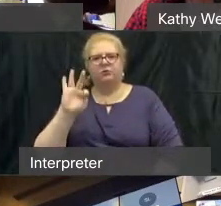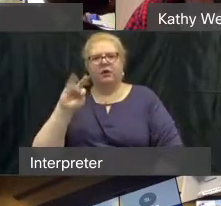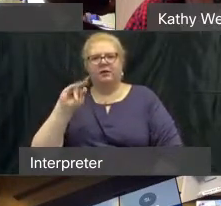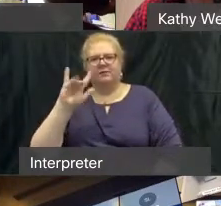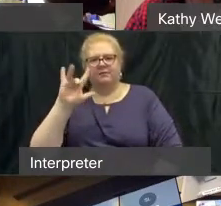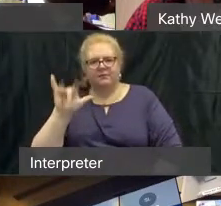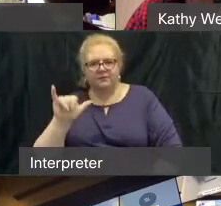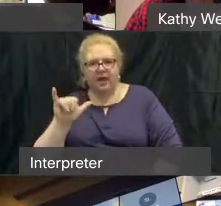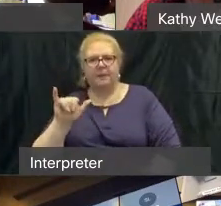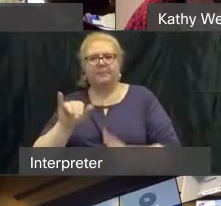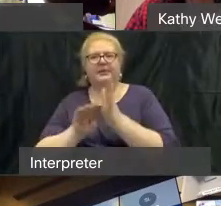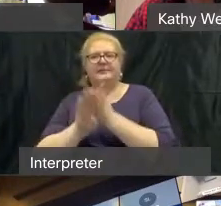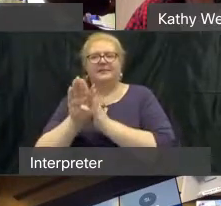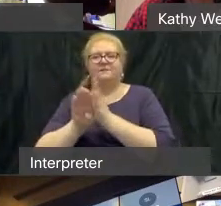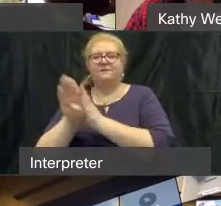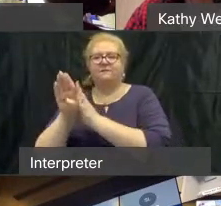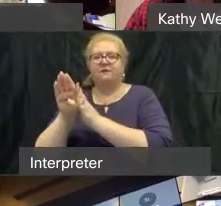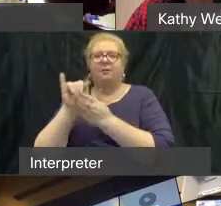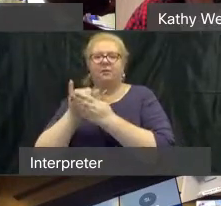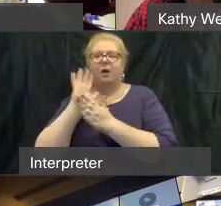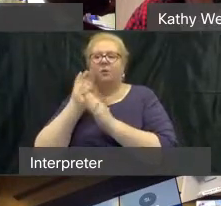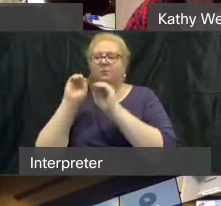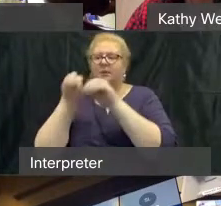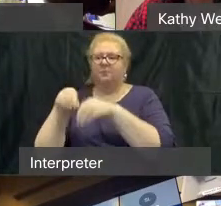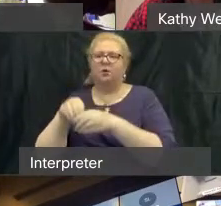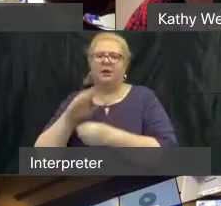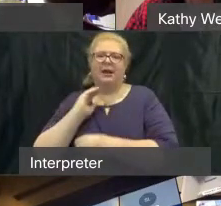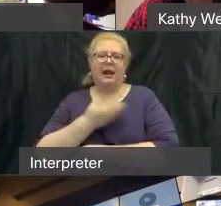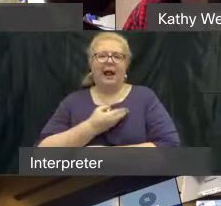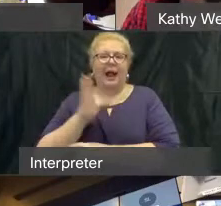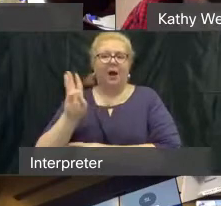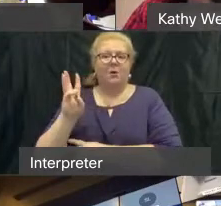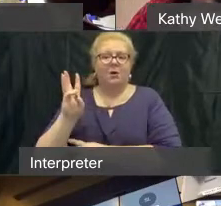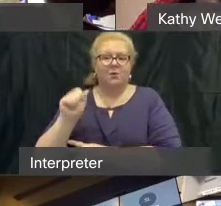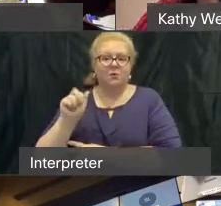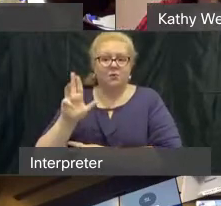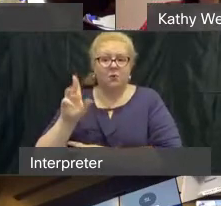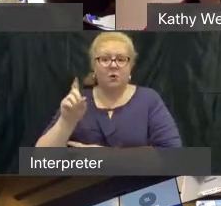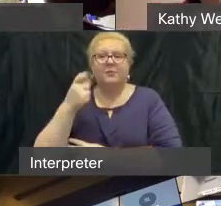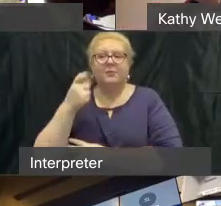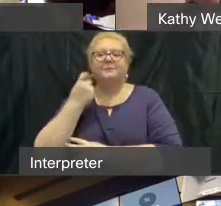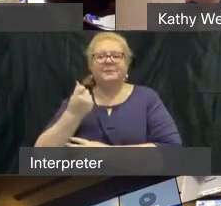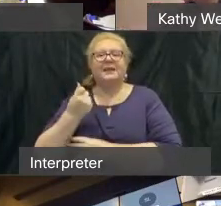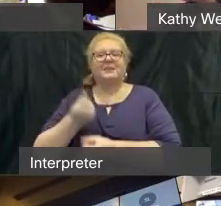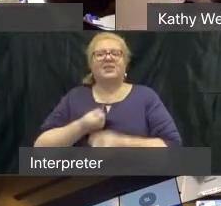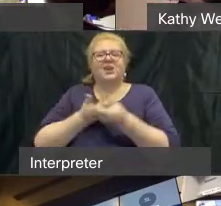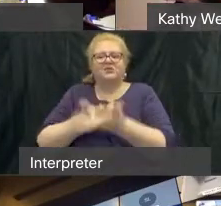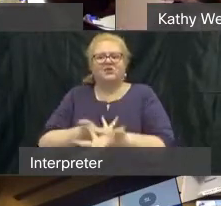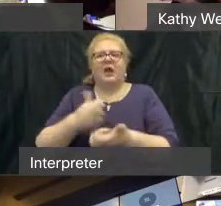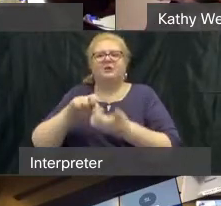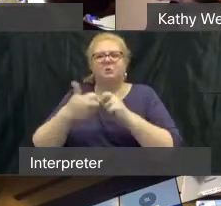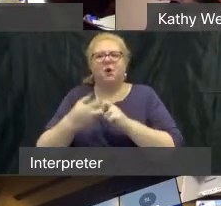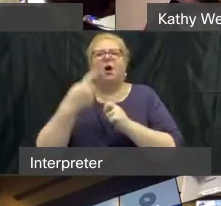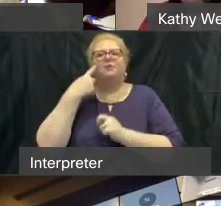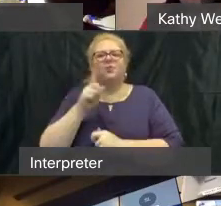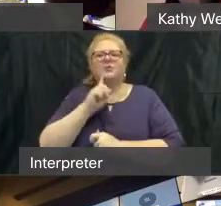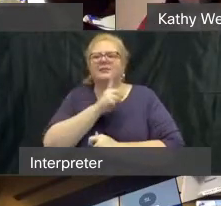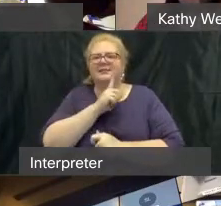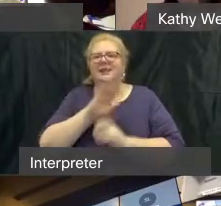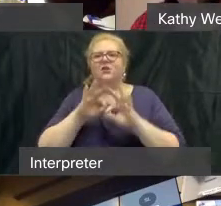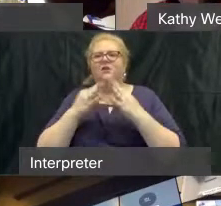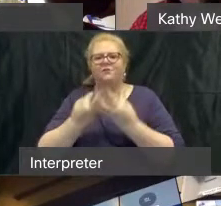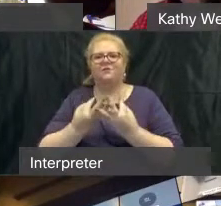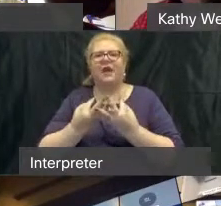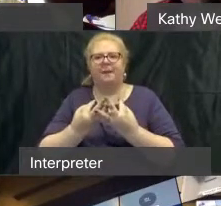wards, because these developments, Mayor, create a lot of problems for single-family residential neighborhoods. I was talking